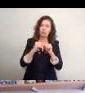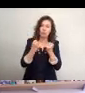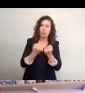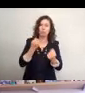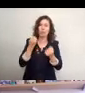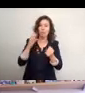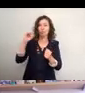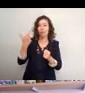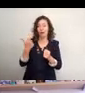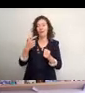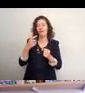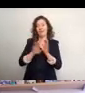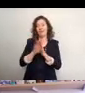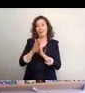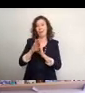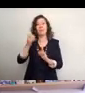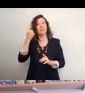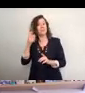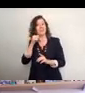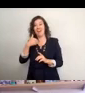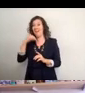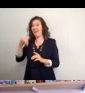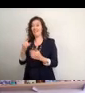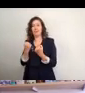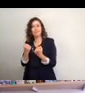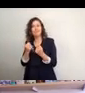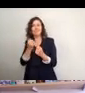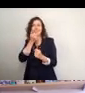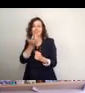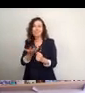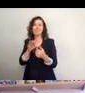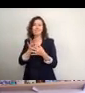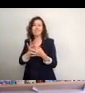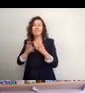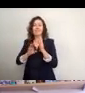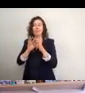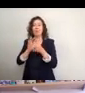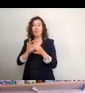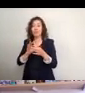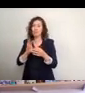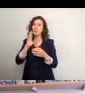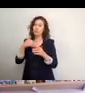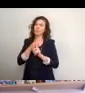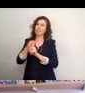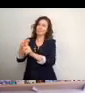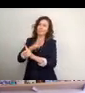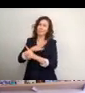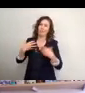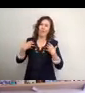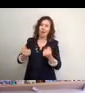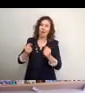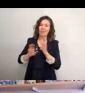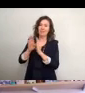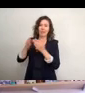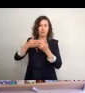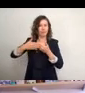a lack of these relationships does have lifelong implications for health and development. Now, we